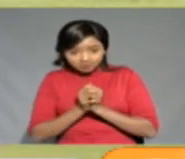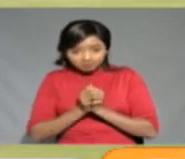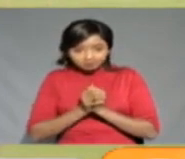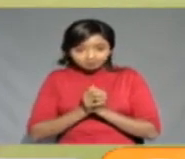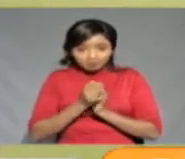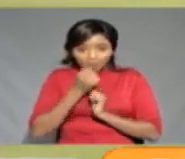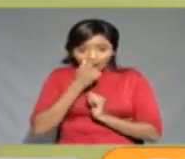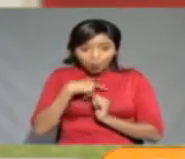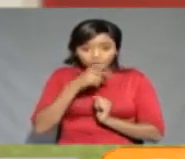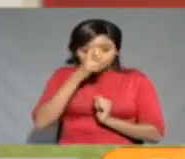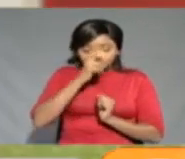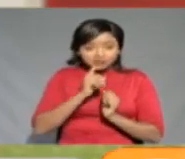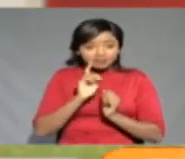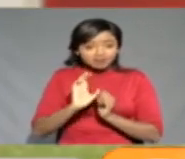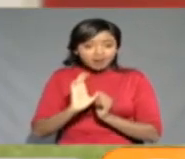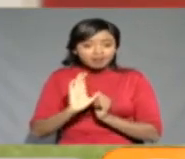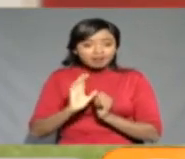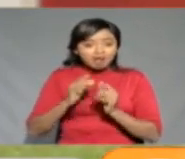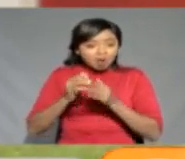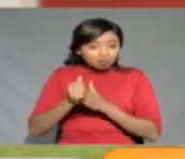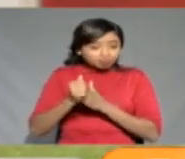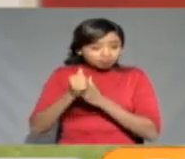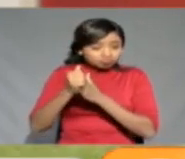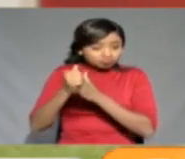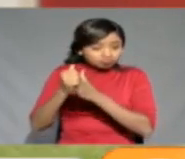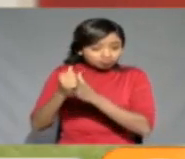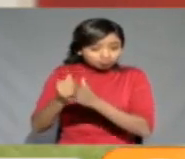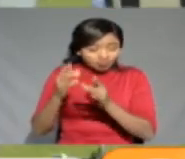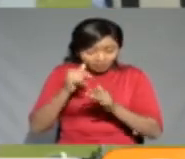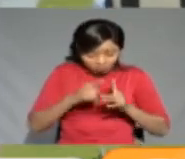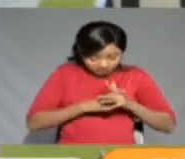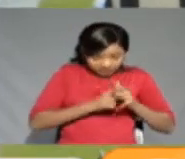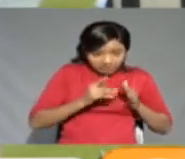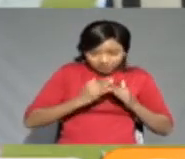Selfine Chespol dominated the race from start to finish